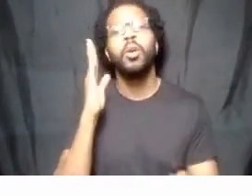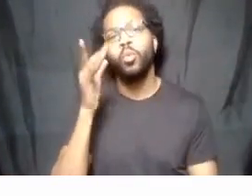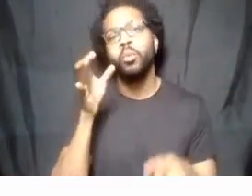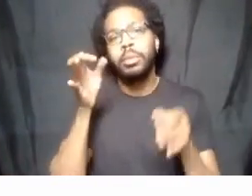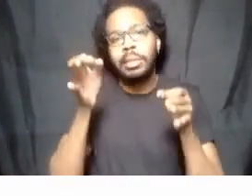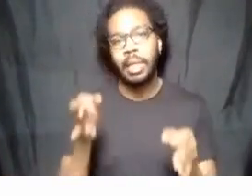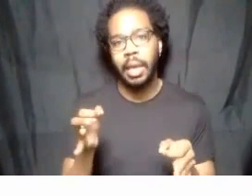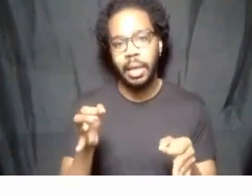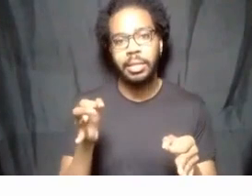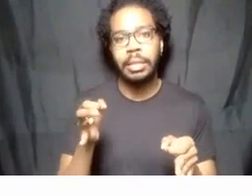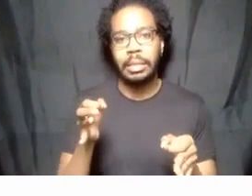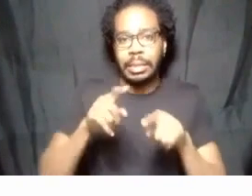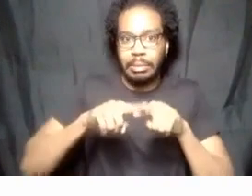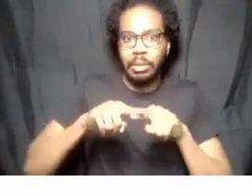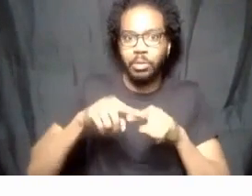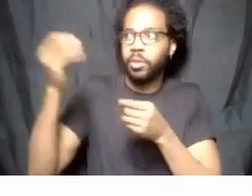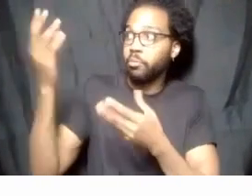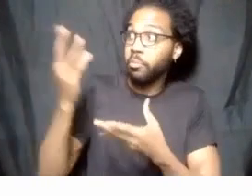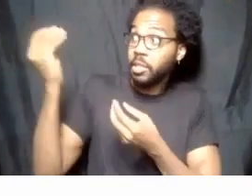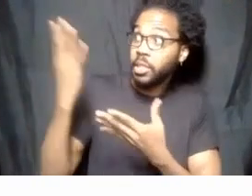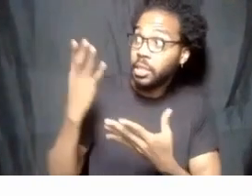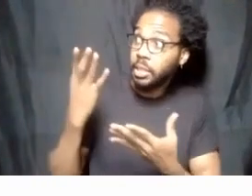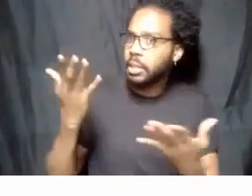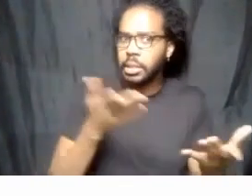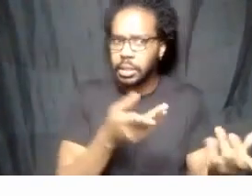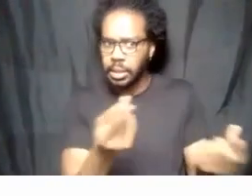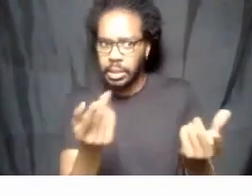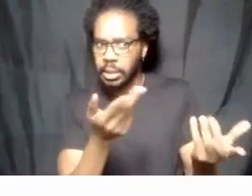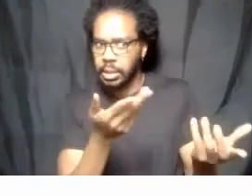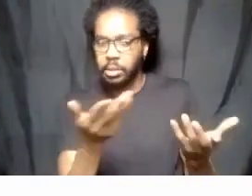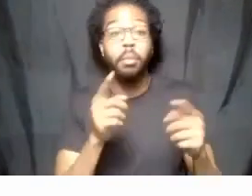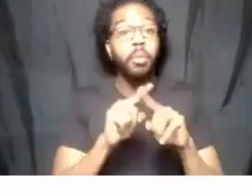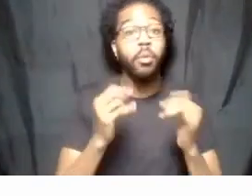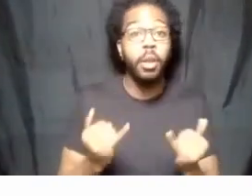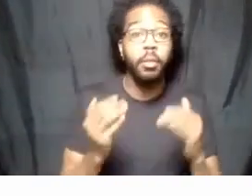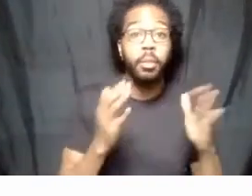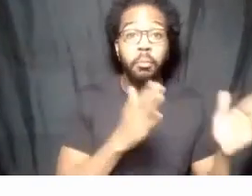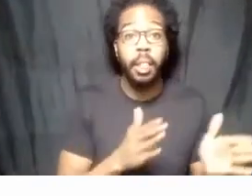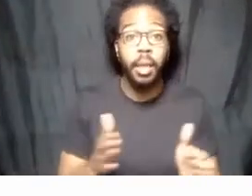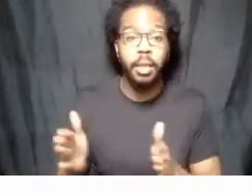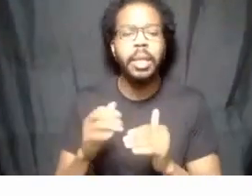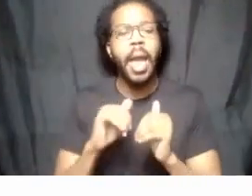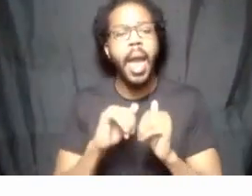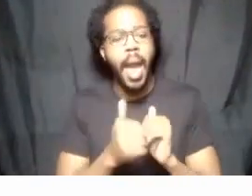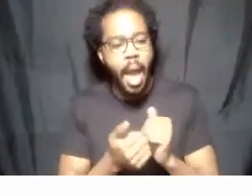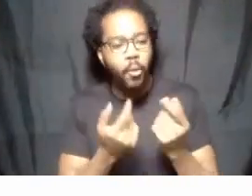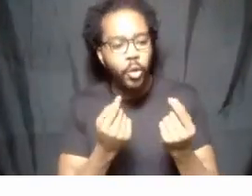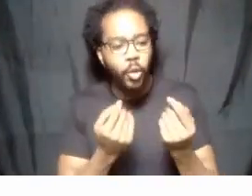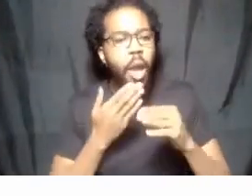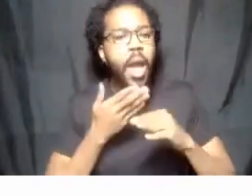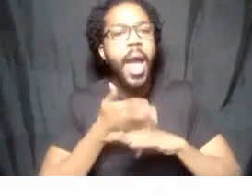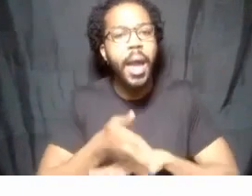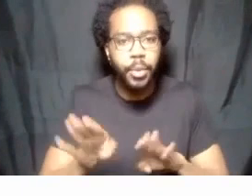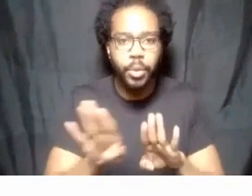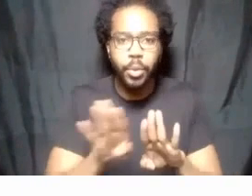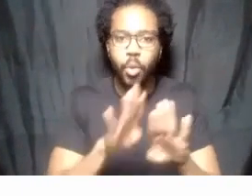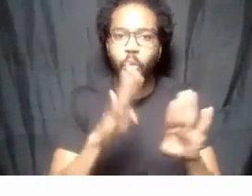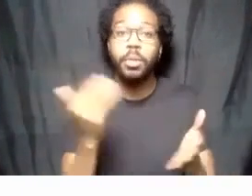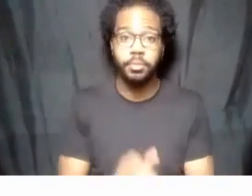the facts and the data on the ground. But the plan will be how things will happen when the city is